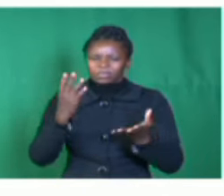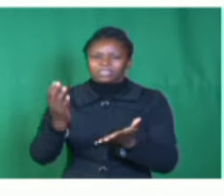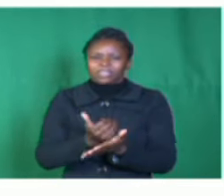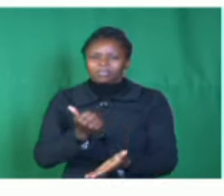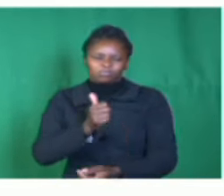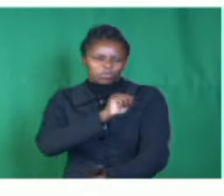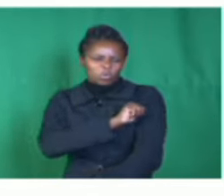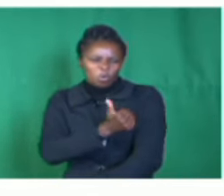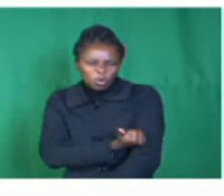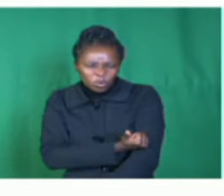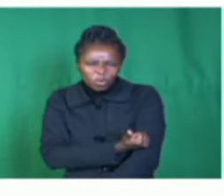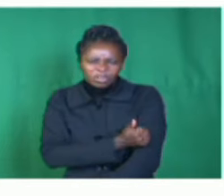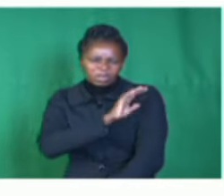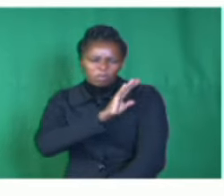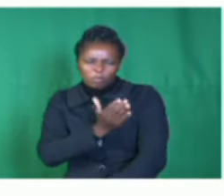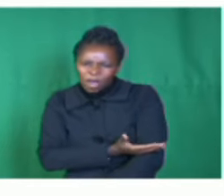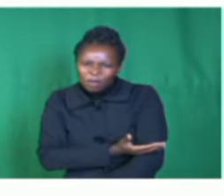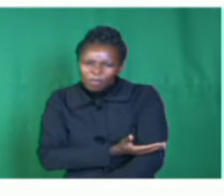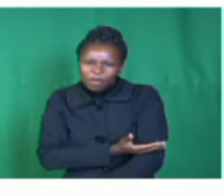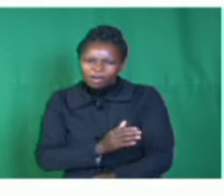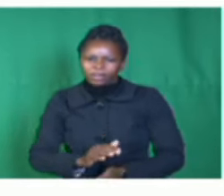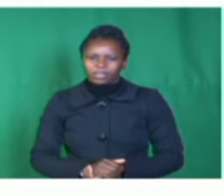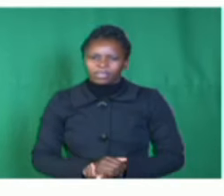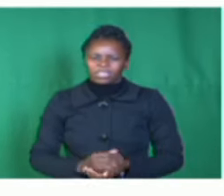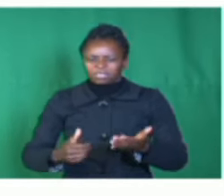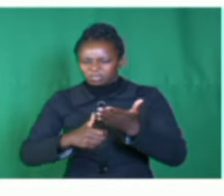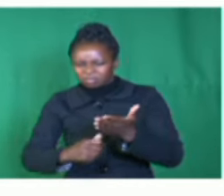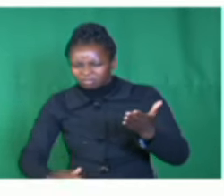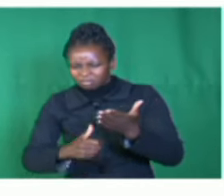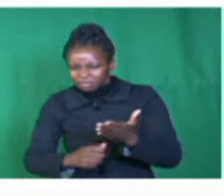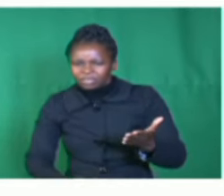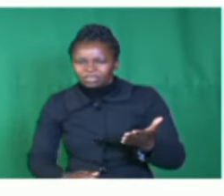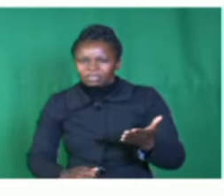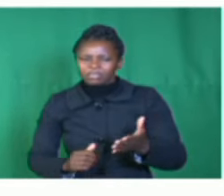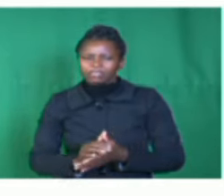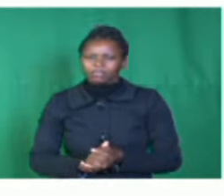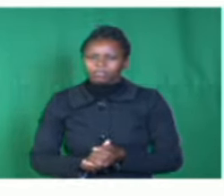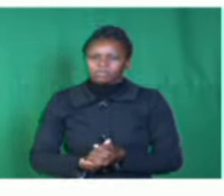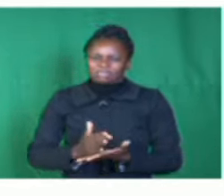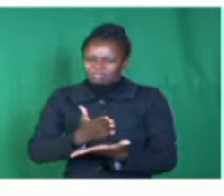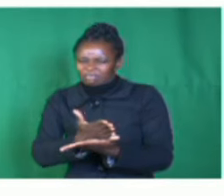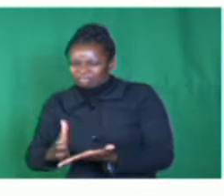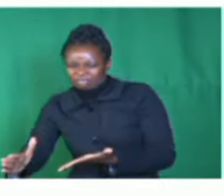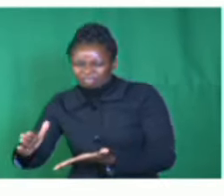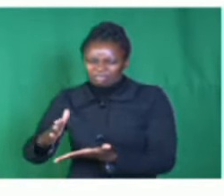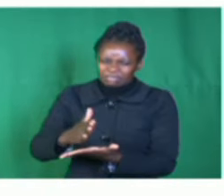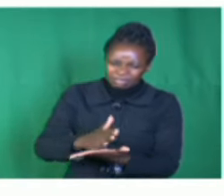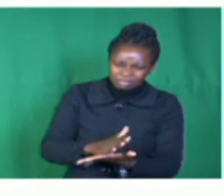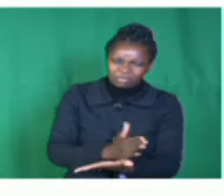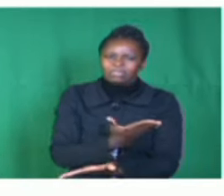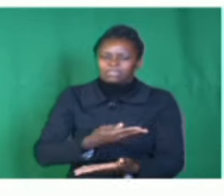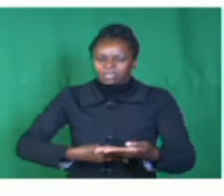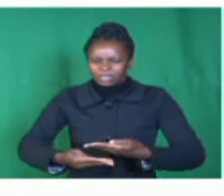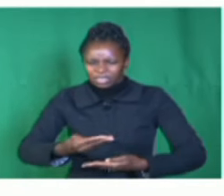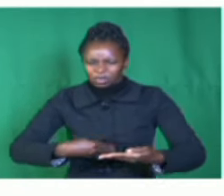authority, loss of power, introduction of tax, splitting of economic groups